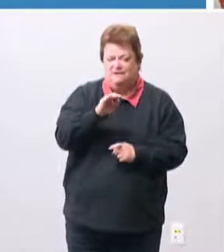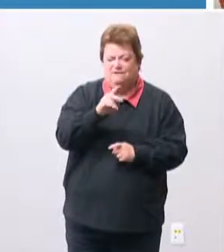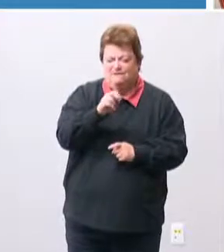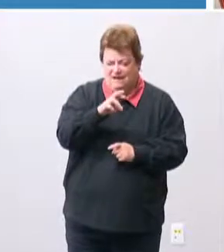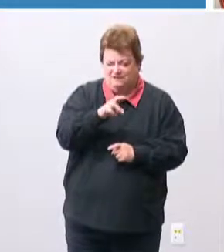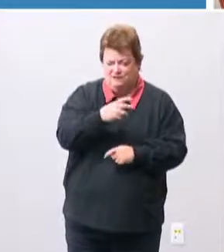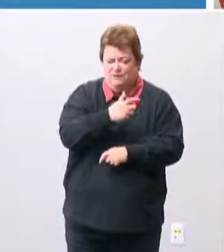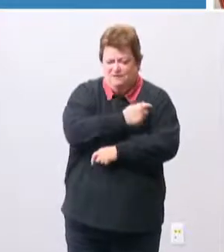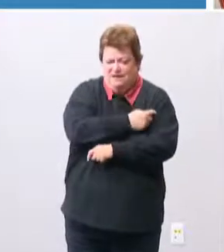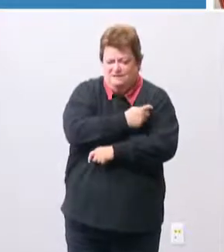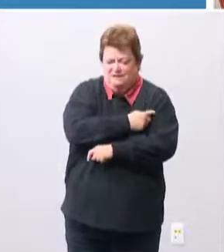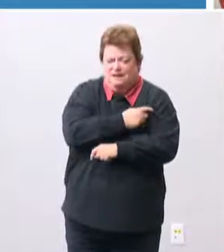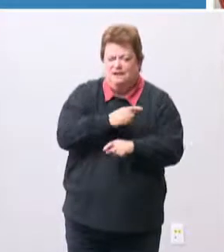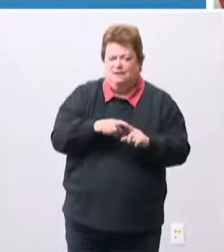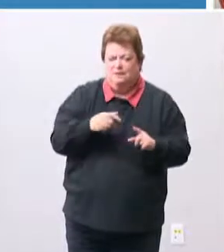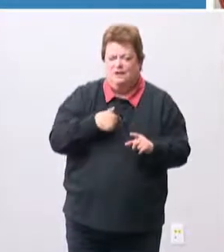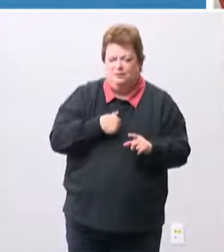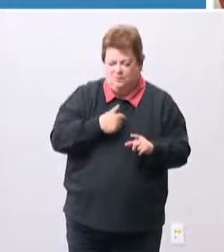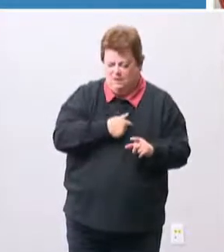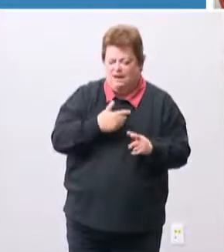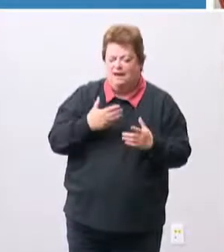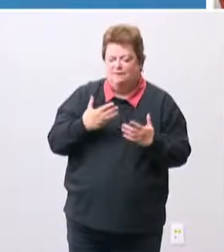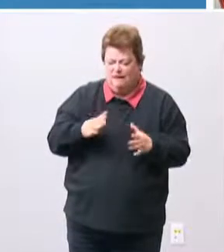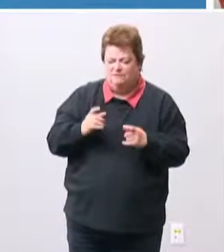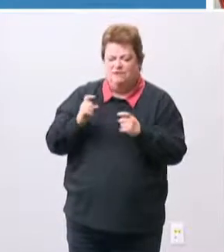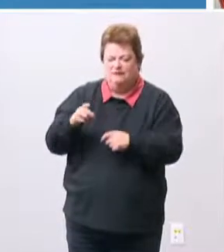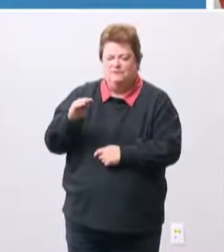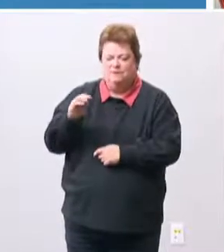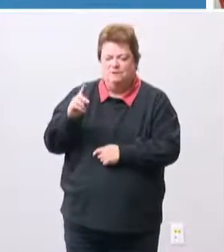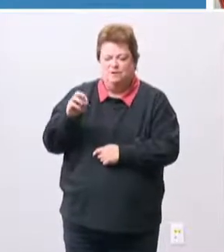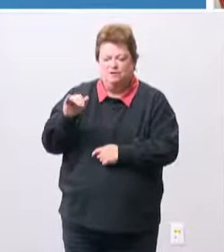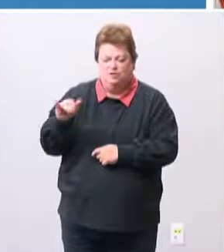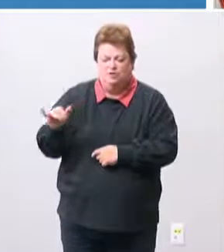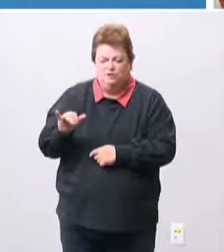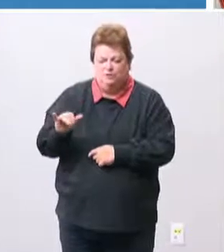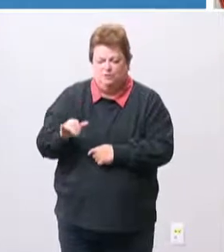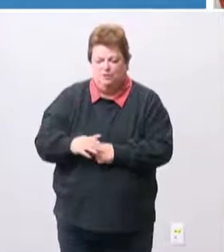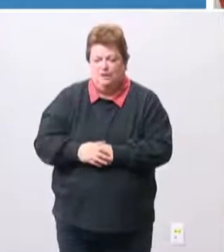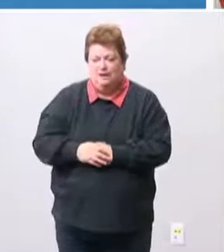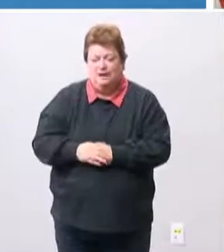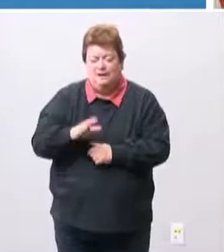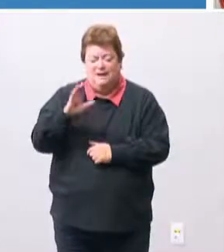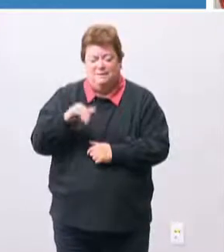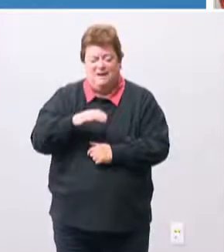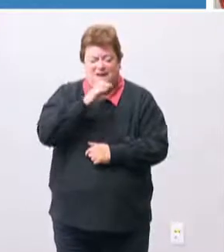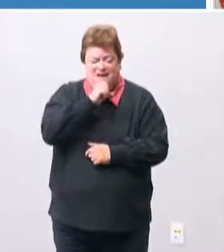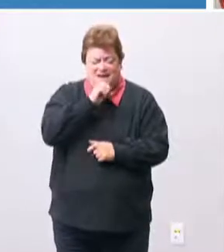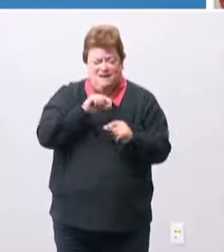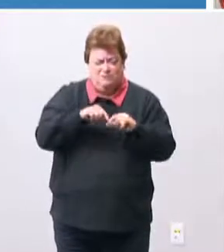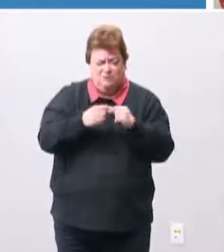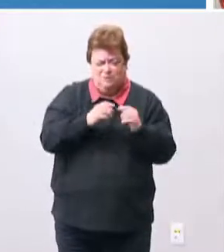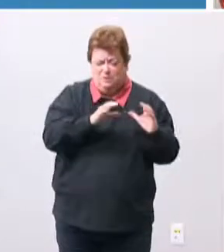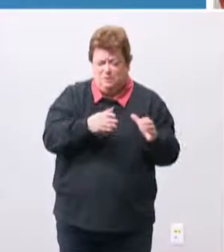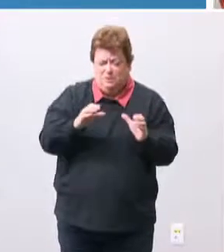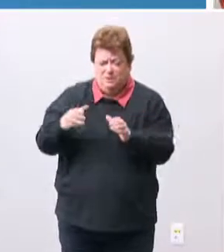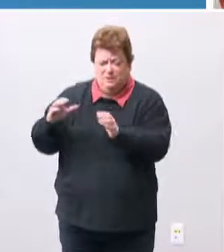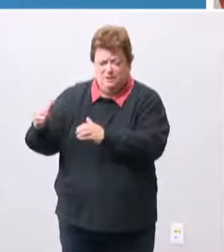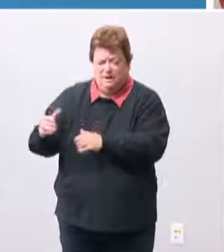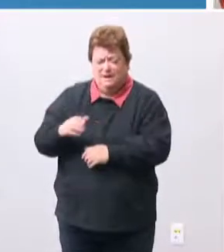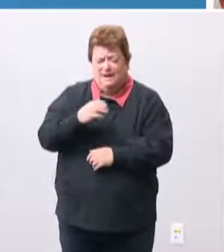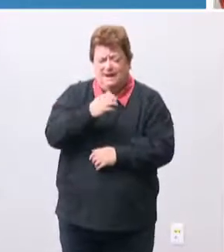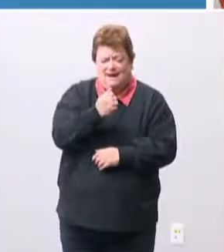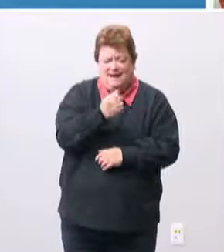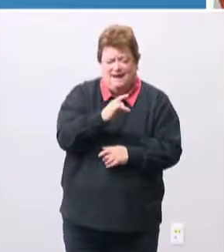have given Moderna as well. And by age group, really the 18